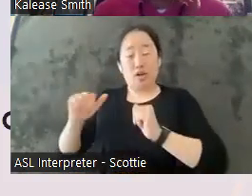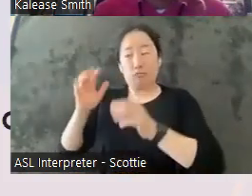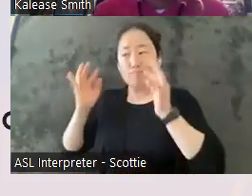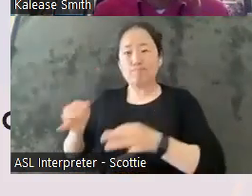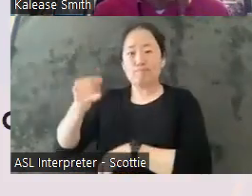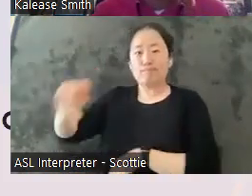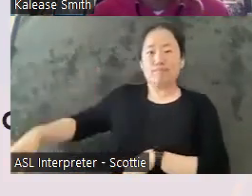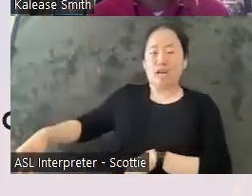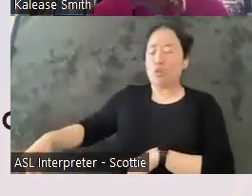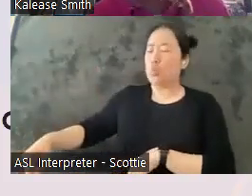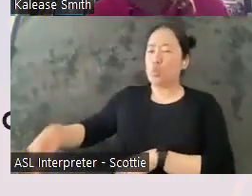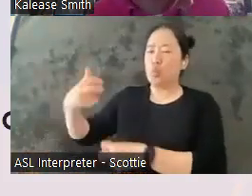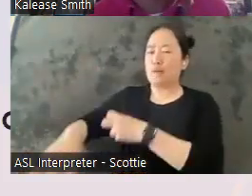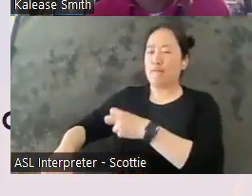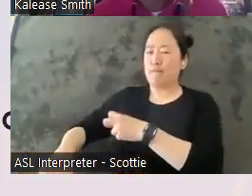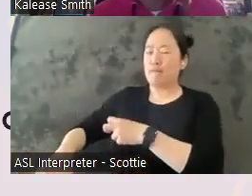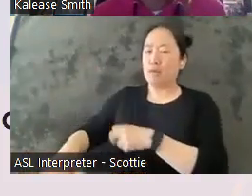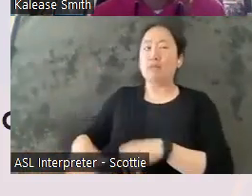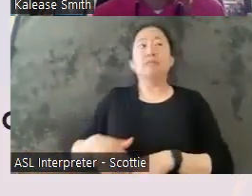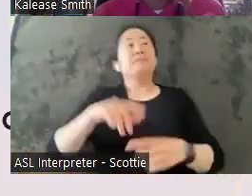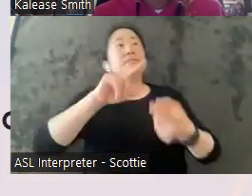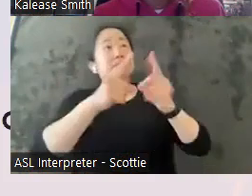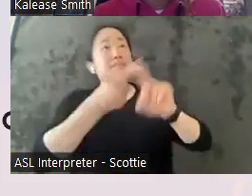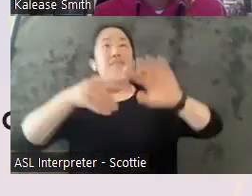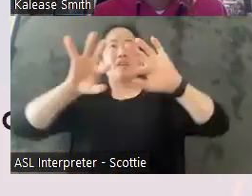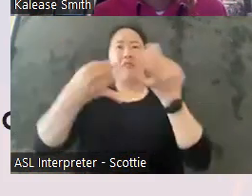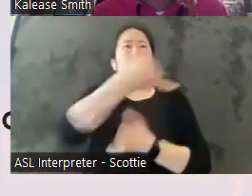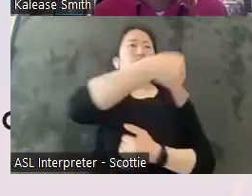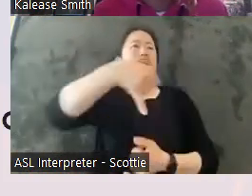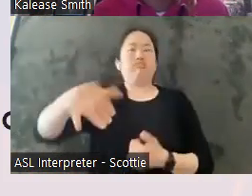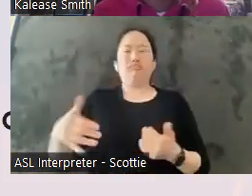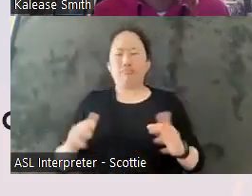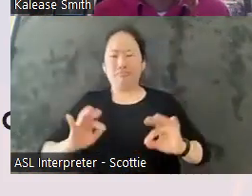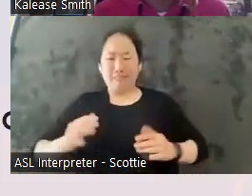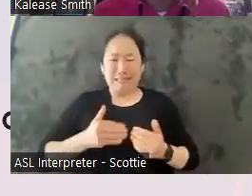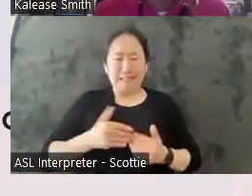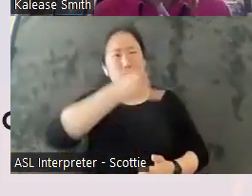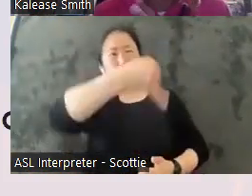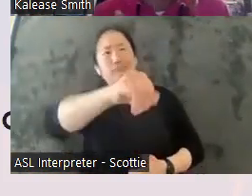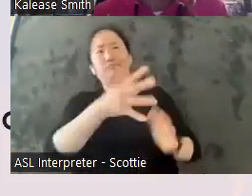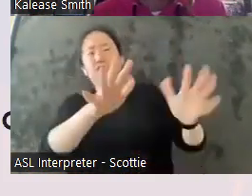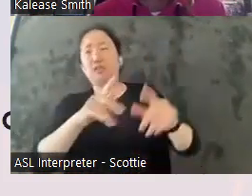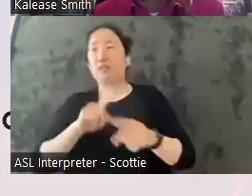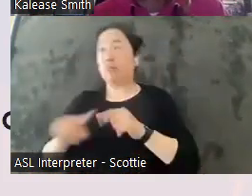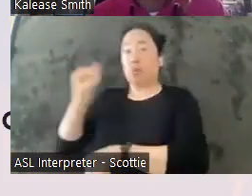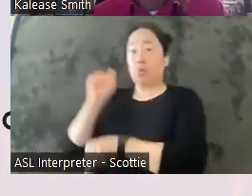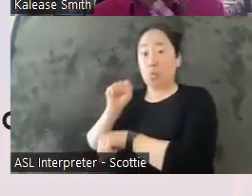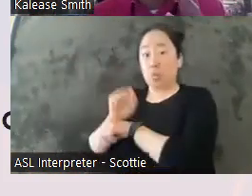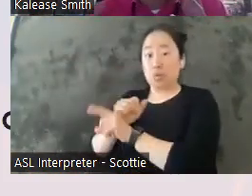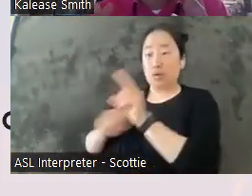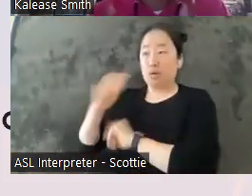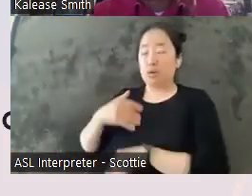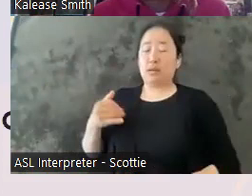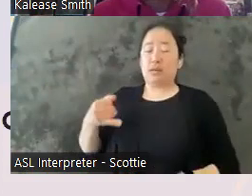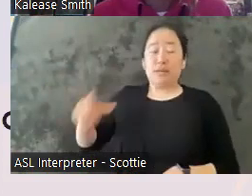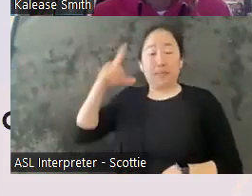It's easier for me around family, around friends, no problem. But in the workplace, sometimes I think because of the work we do, I'm